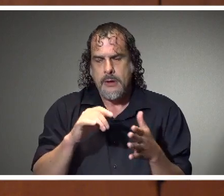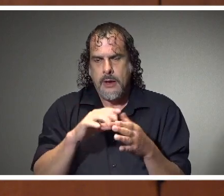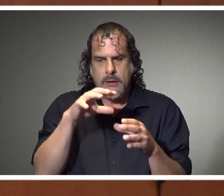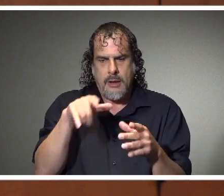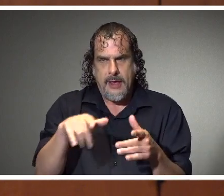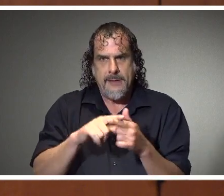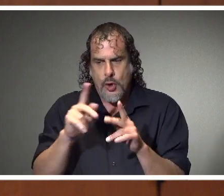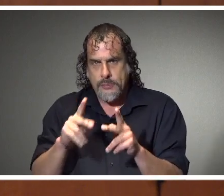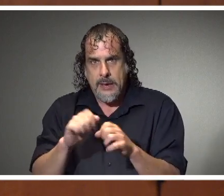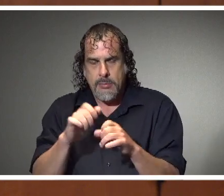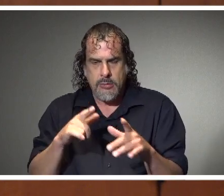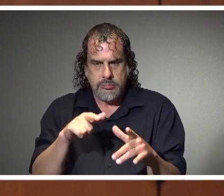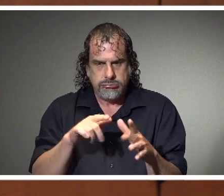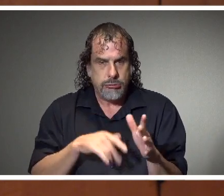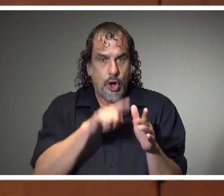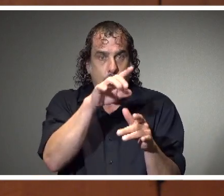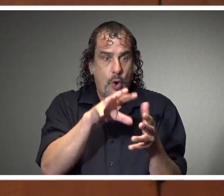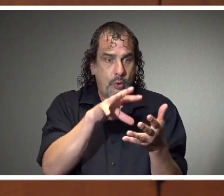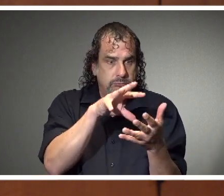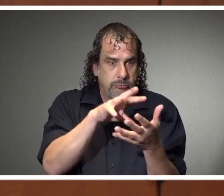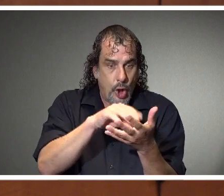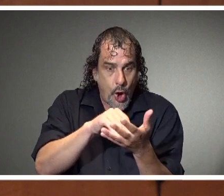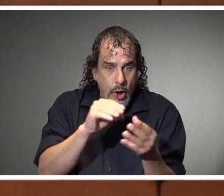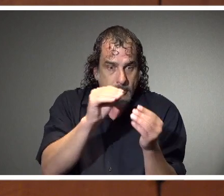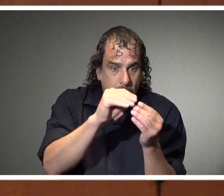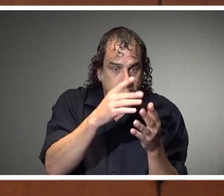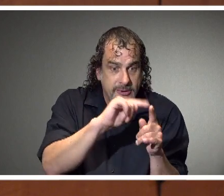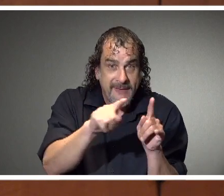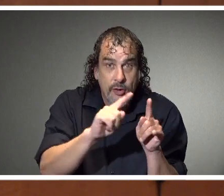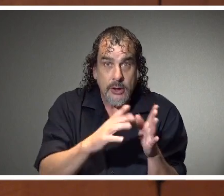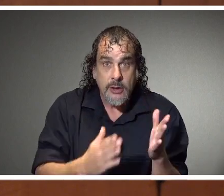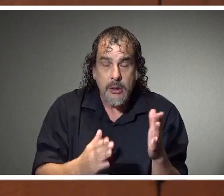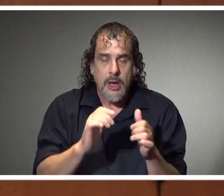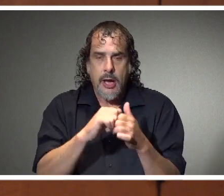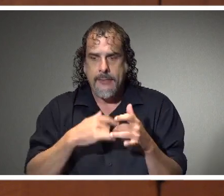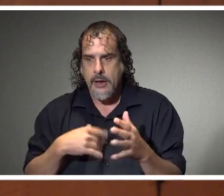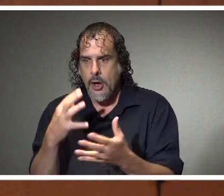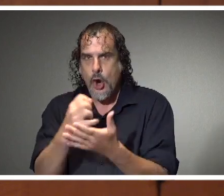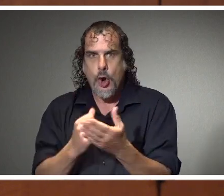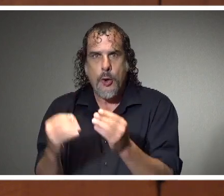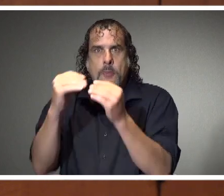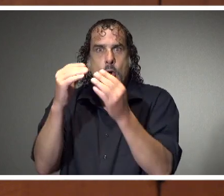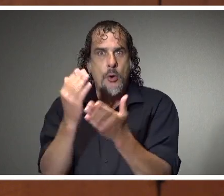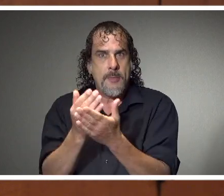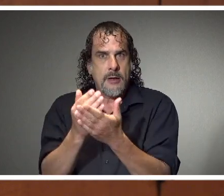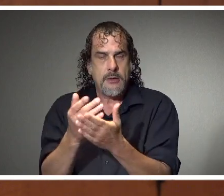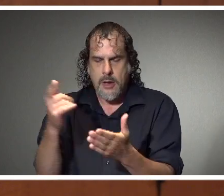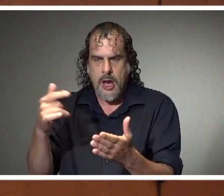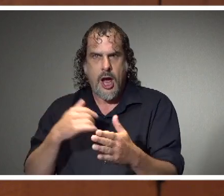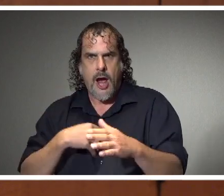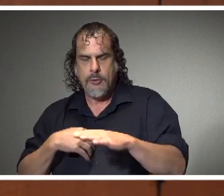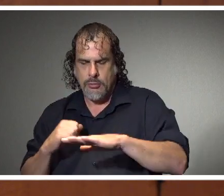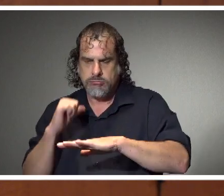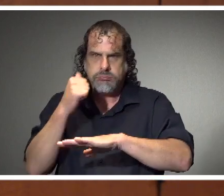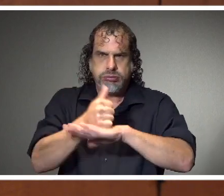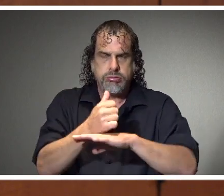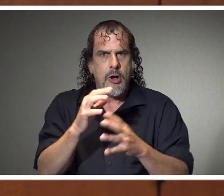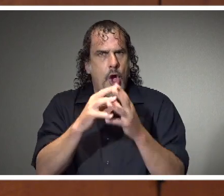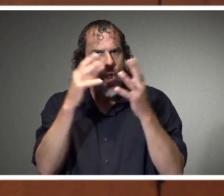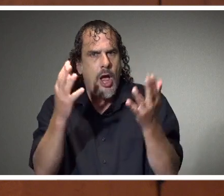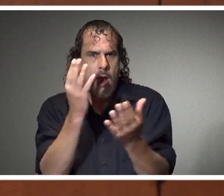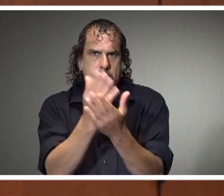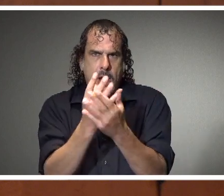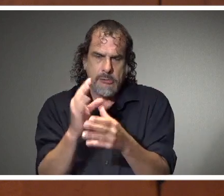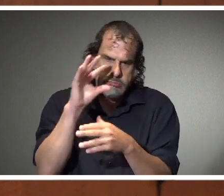them earn more on the job. I will be working to propose a substantial investment in workforce